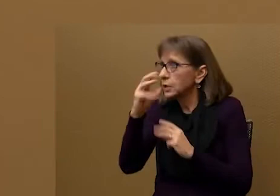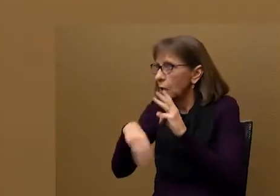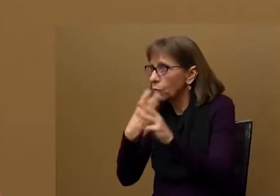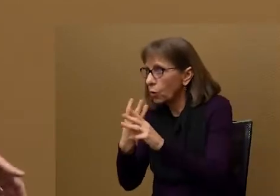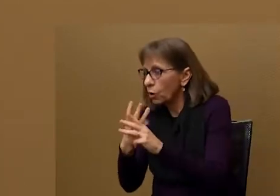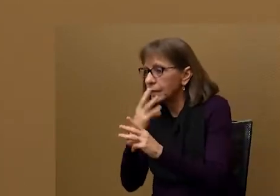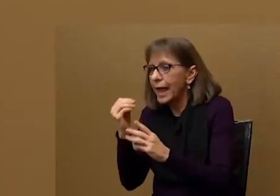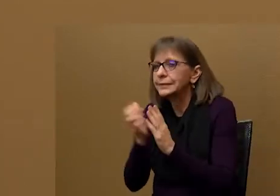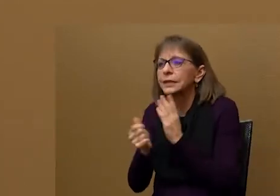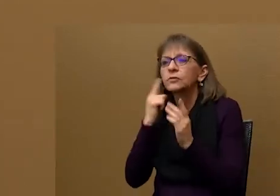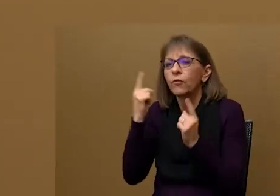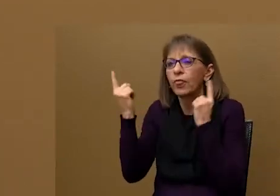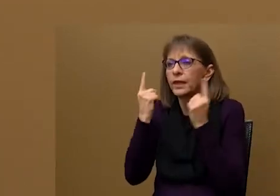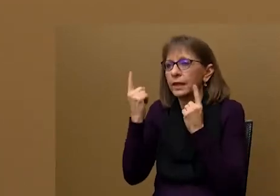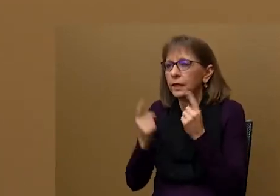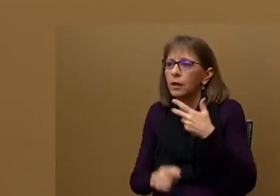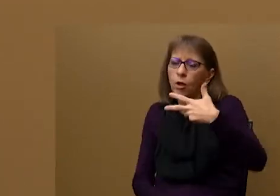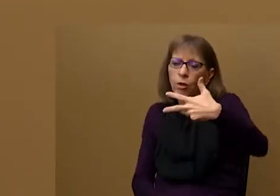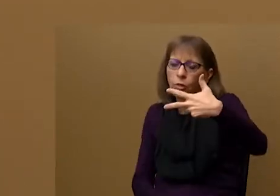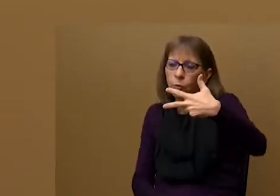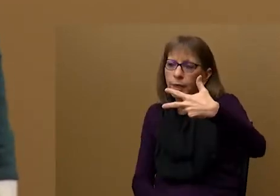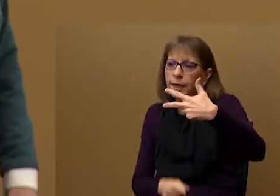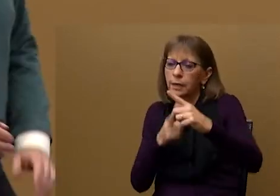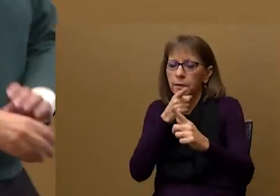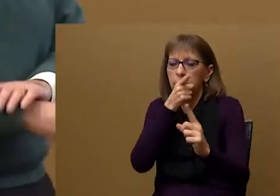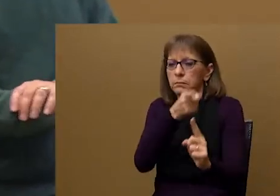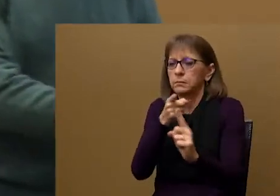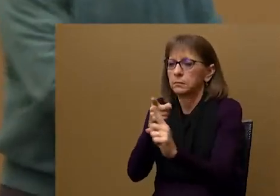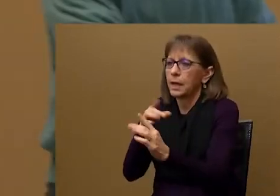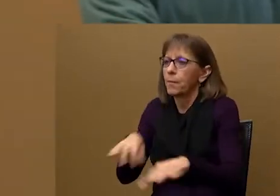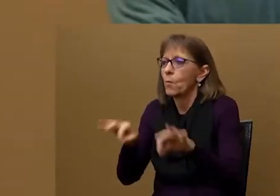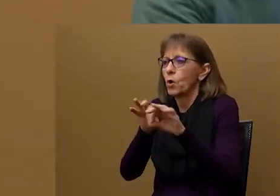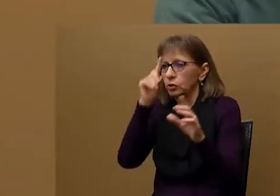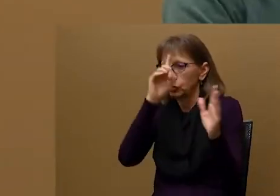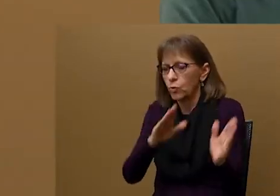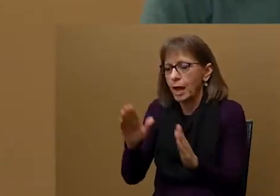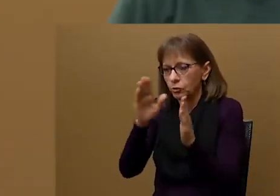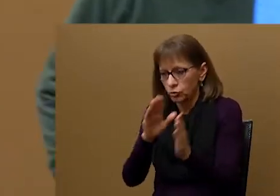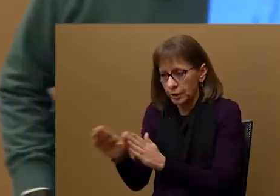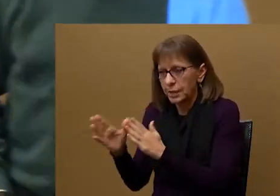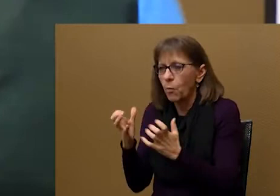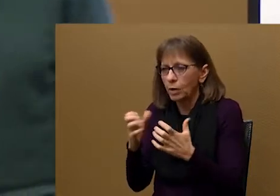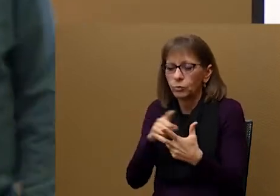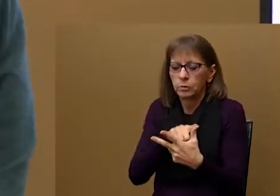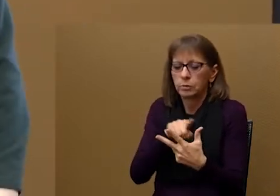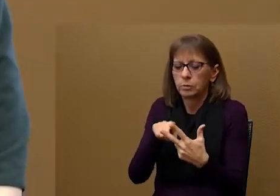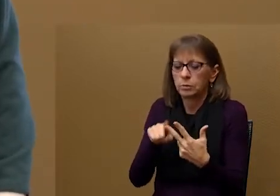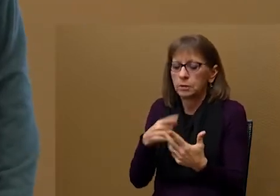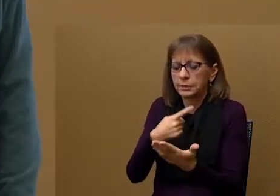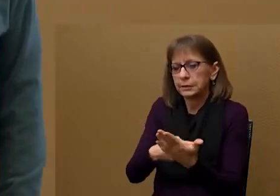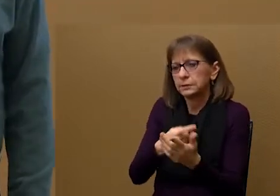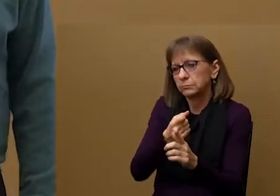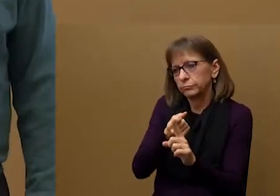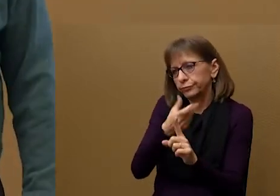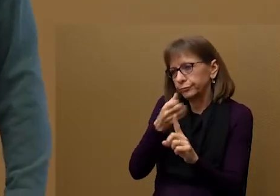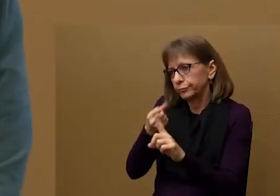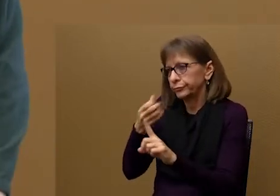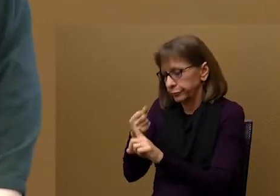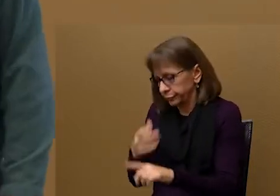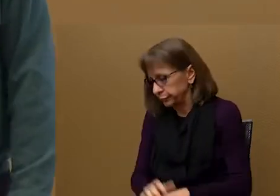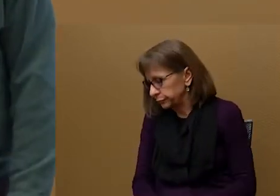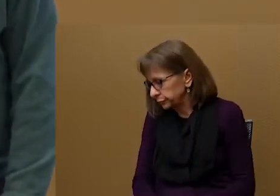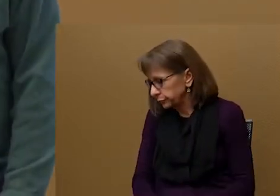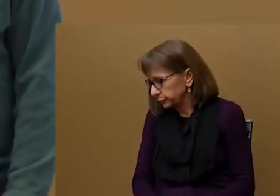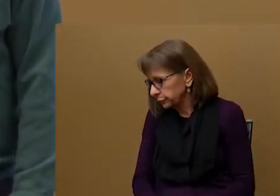and skills for thinking. Okay, so he has 3 core strategies, and I want to spend some time on